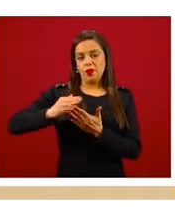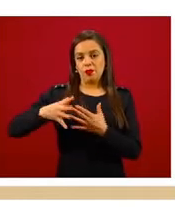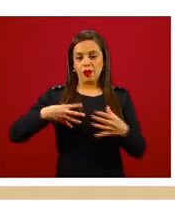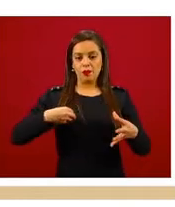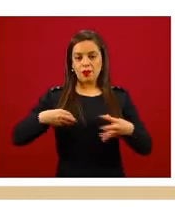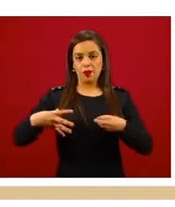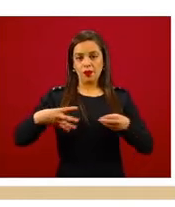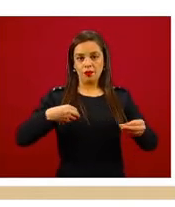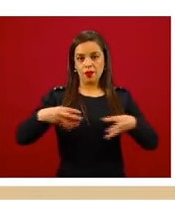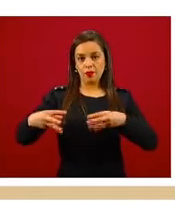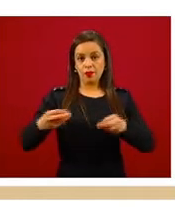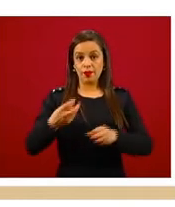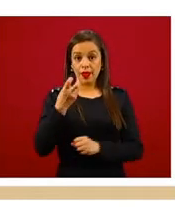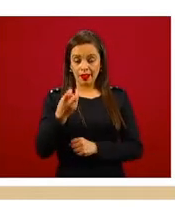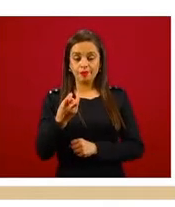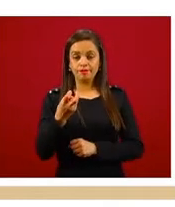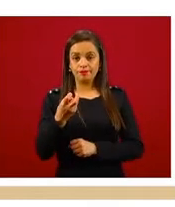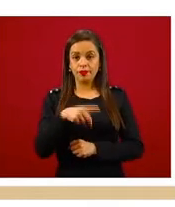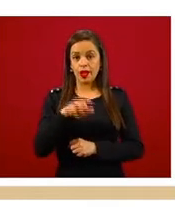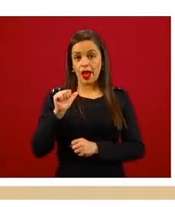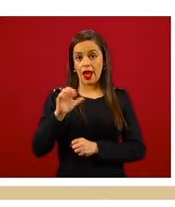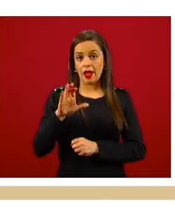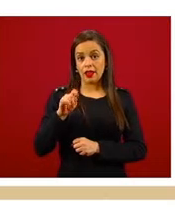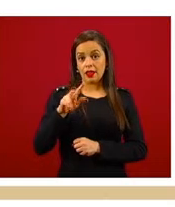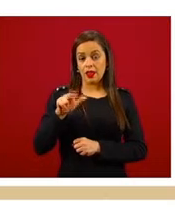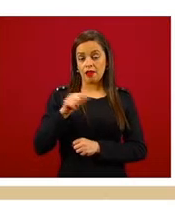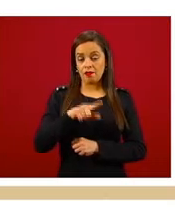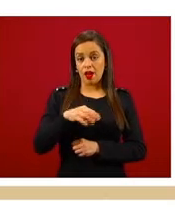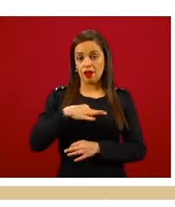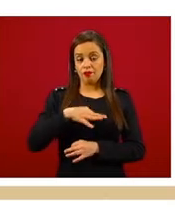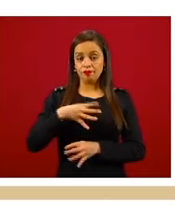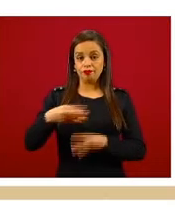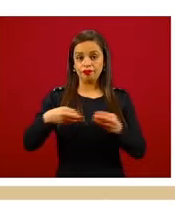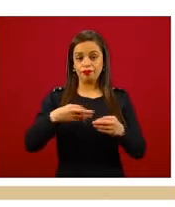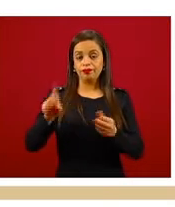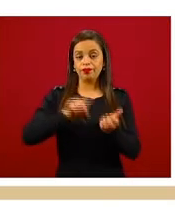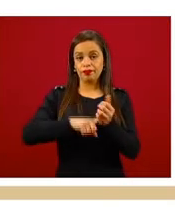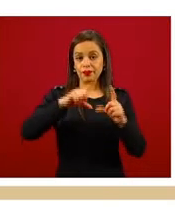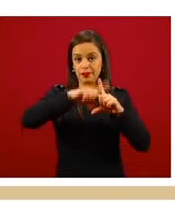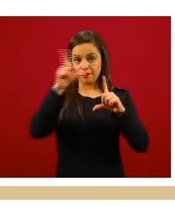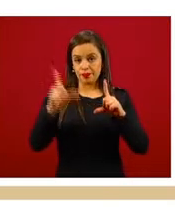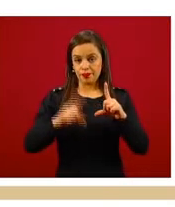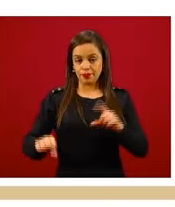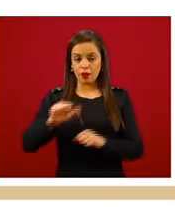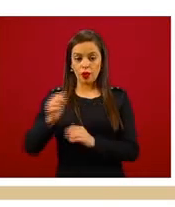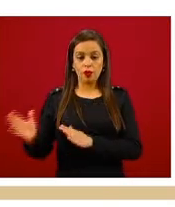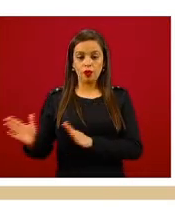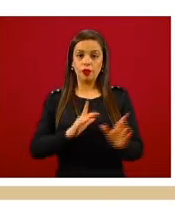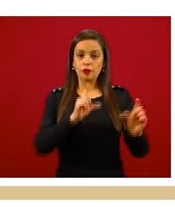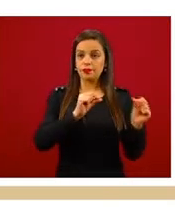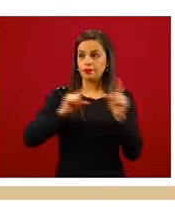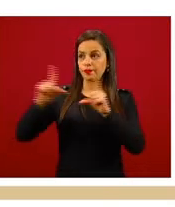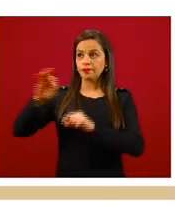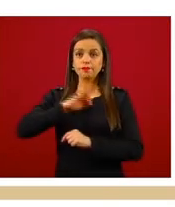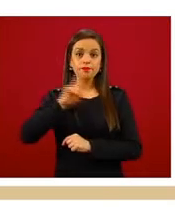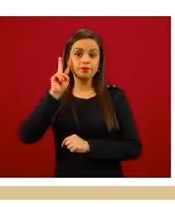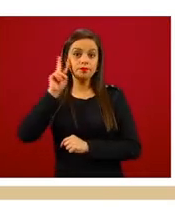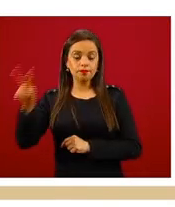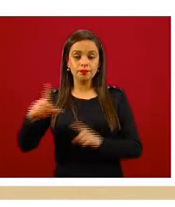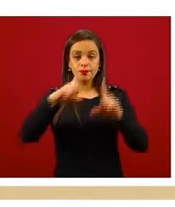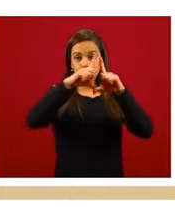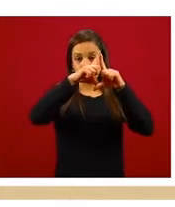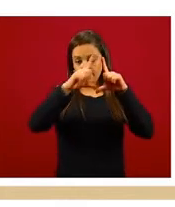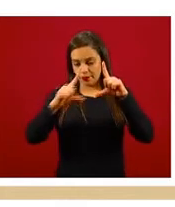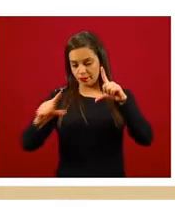increase of the cases, and hence they can be included of the active pandemics at national level. Then on